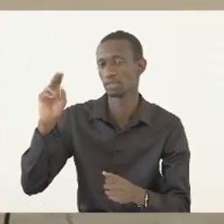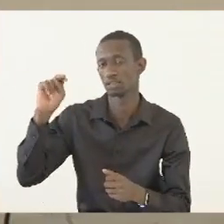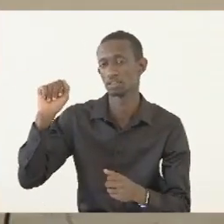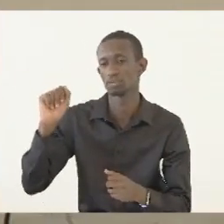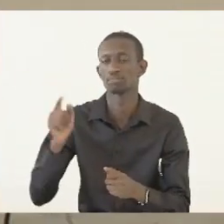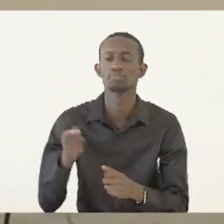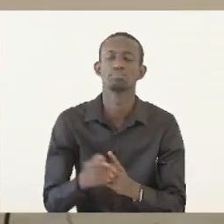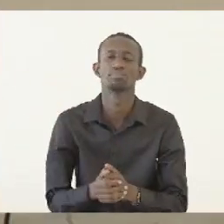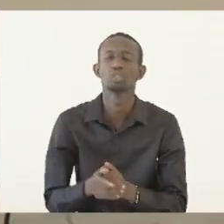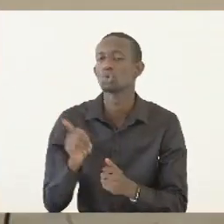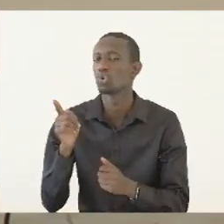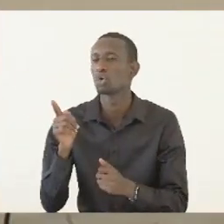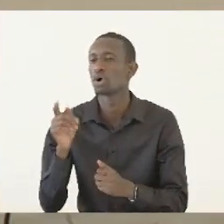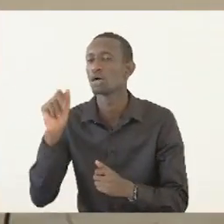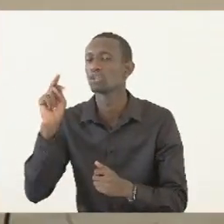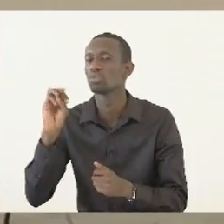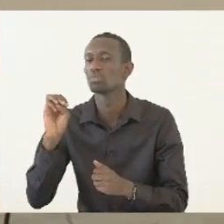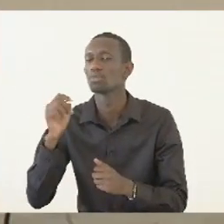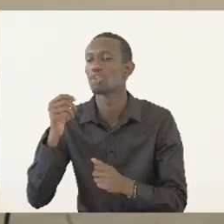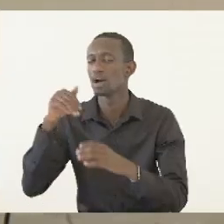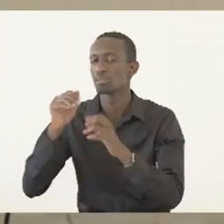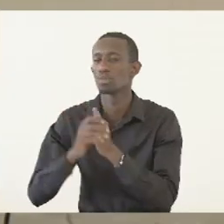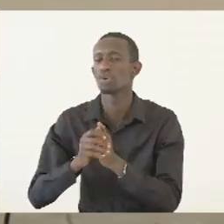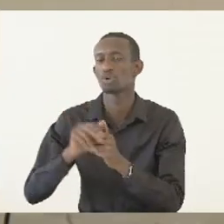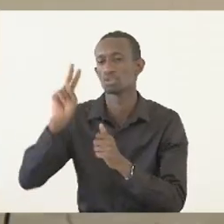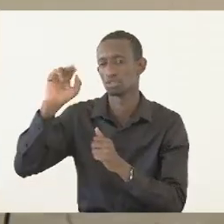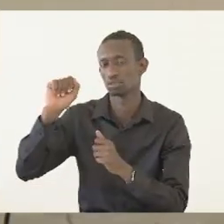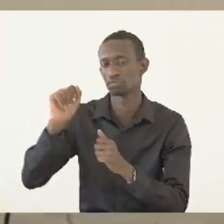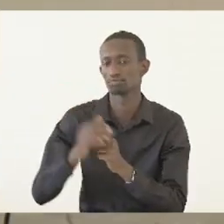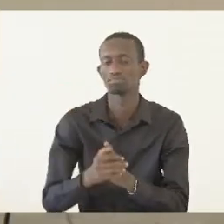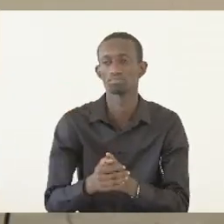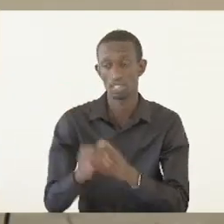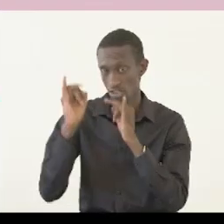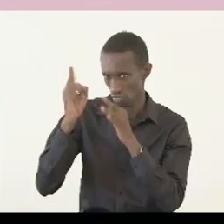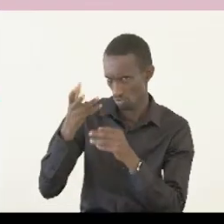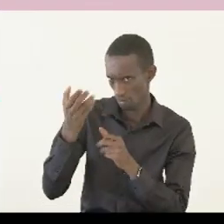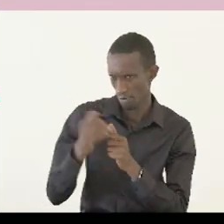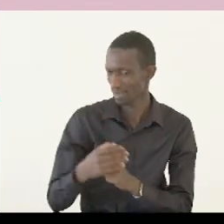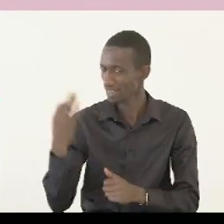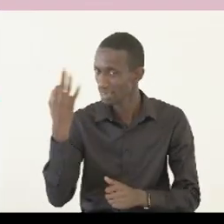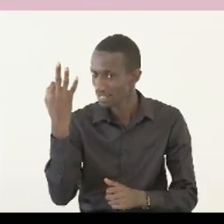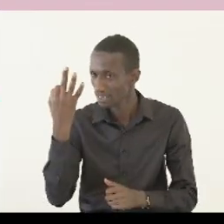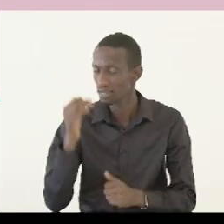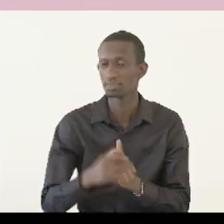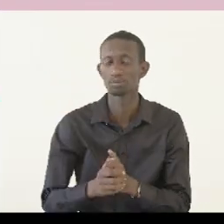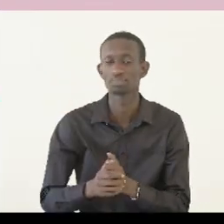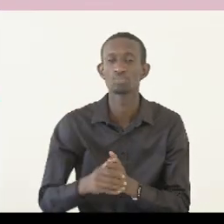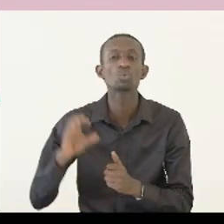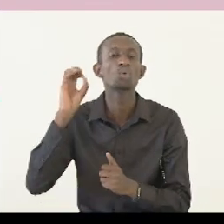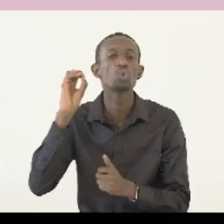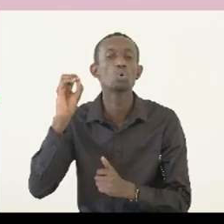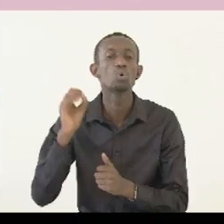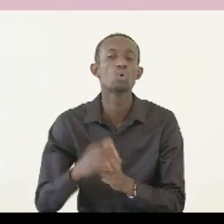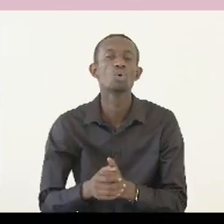seen which contain nitrogen atom. So when we have 3 oxygen atoms combined